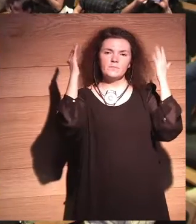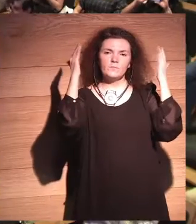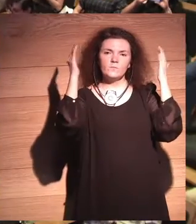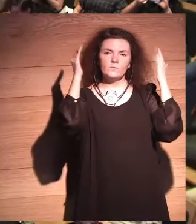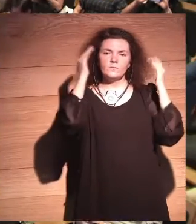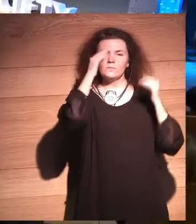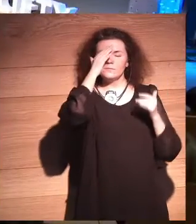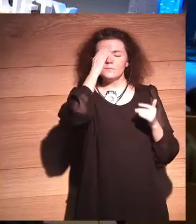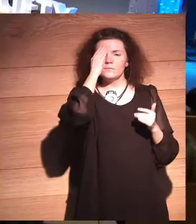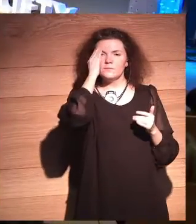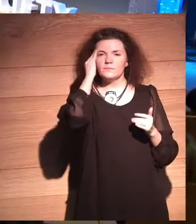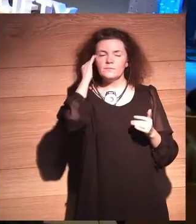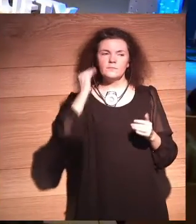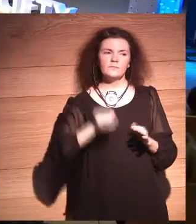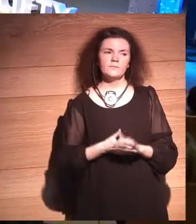So